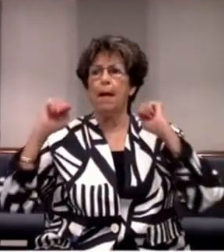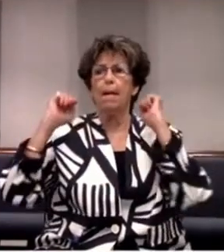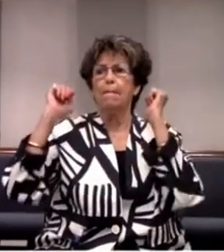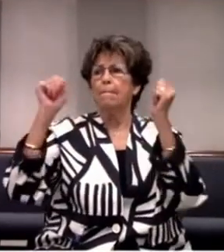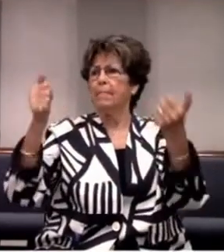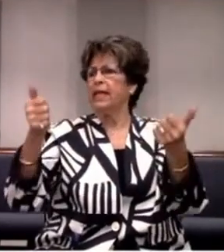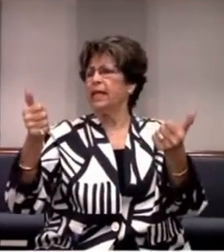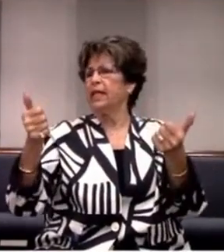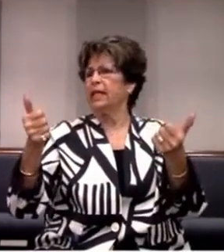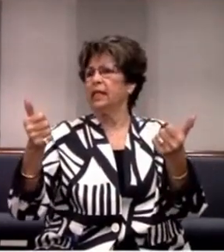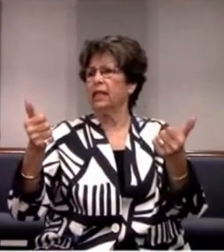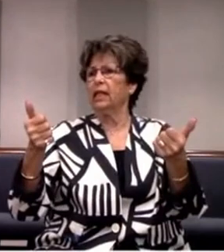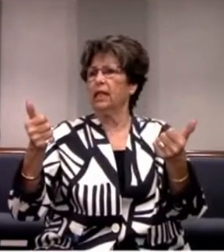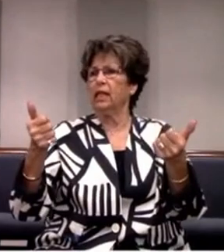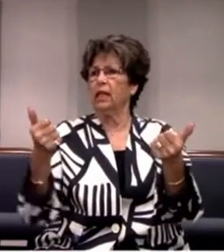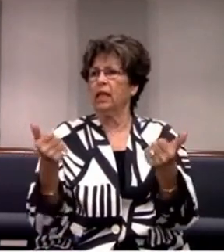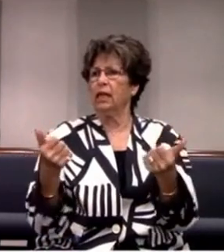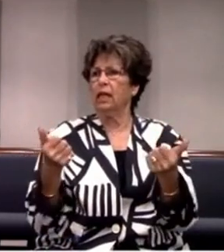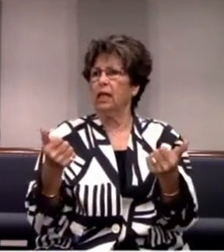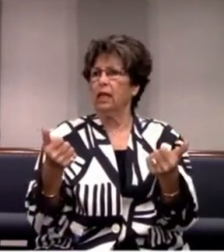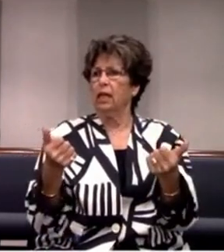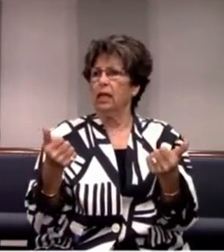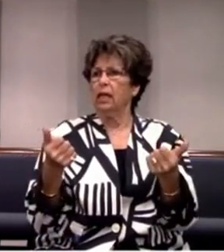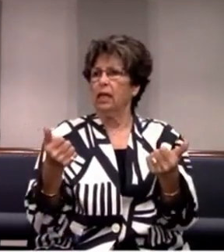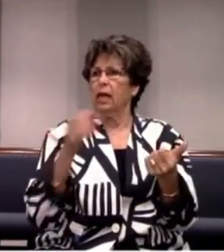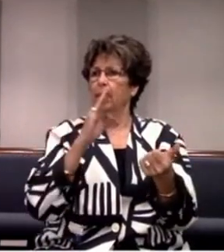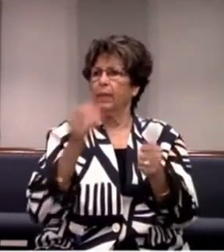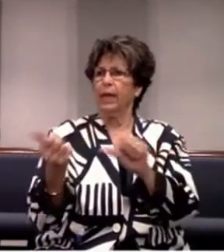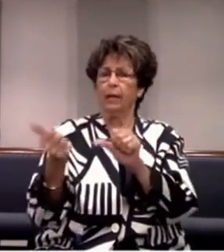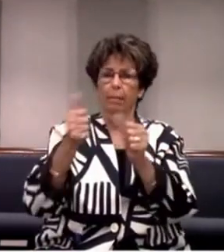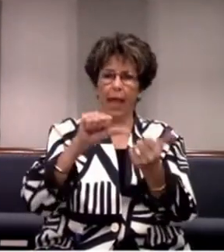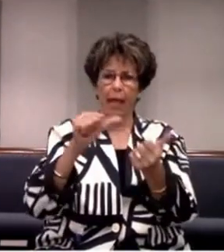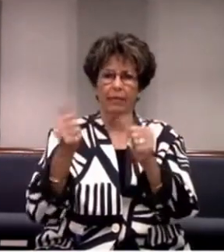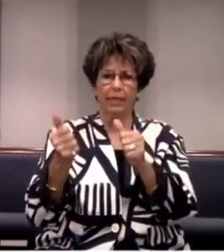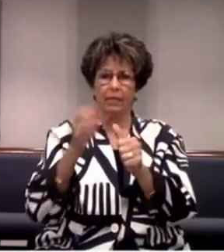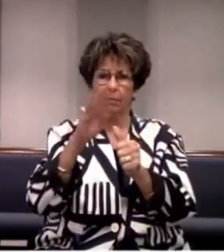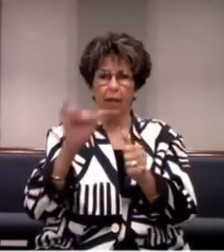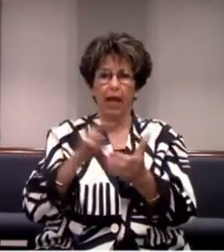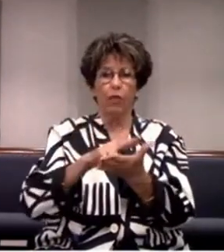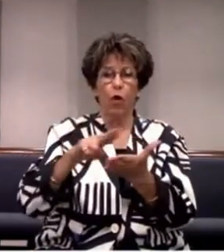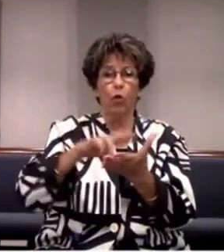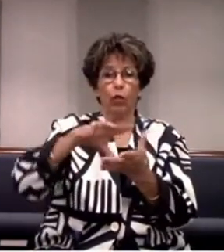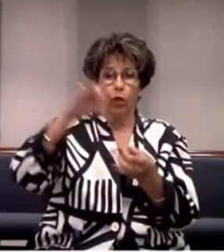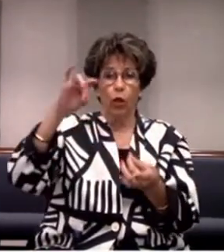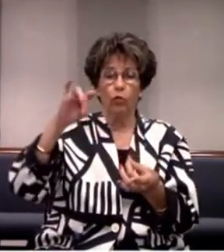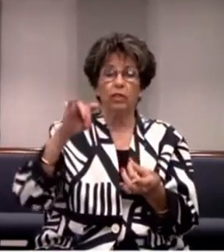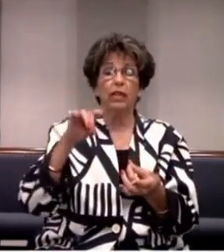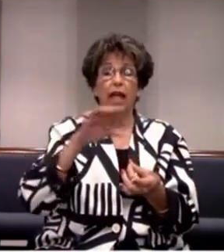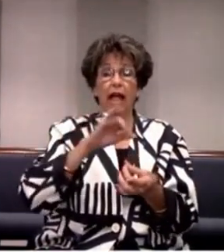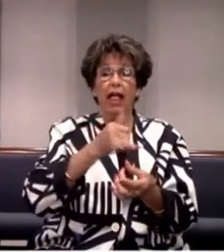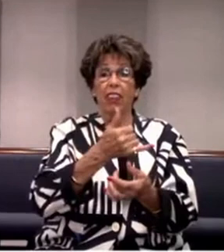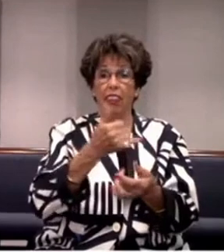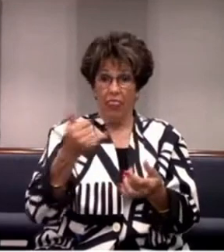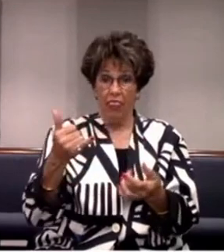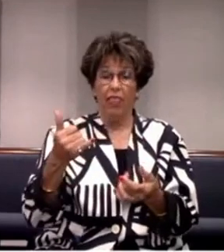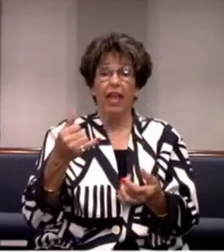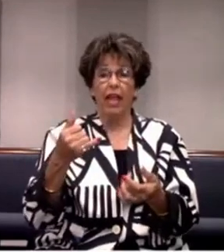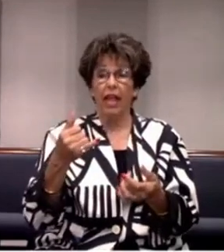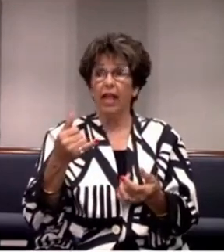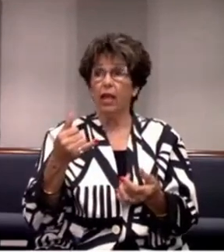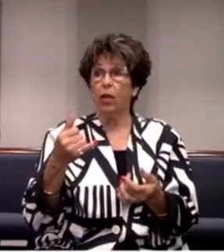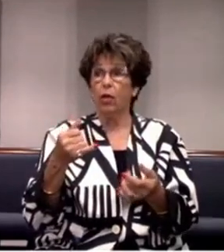baptized by the Holy Ghost, they were open to water baptism. So time out